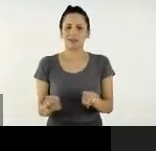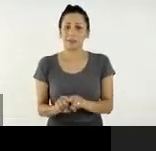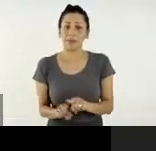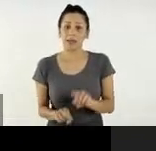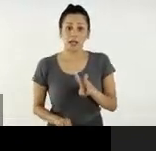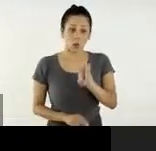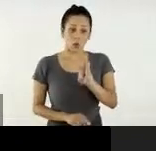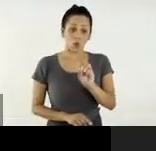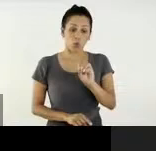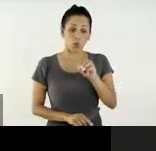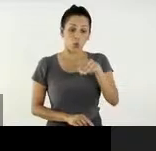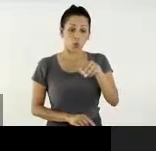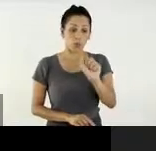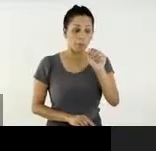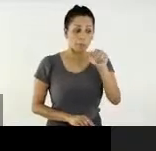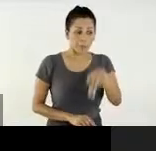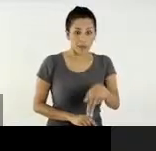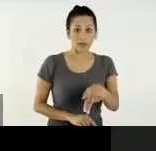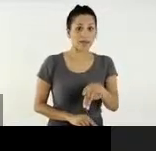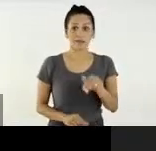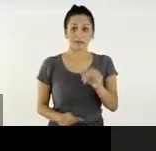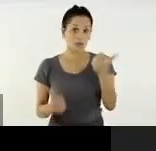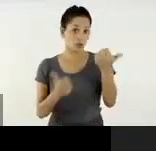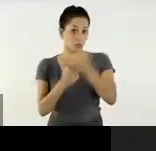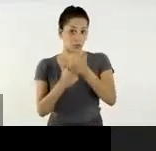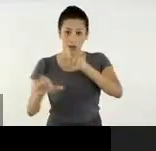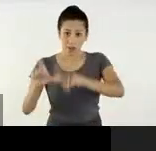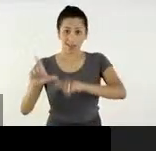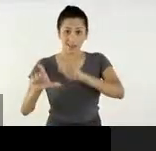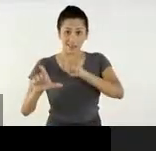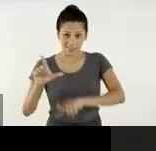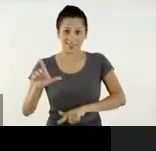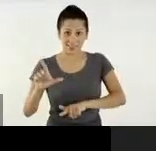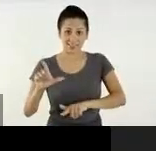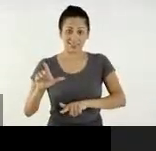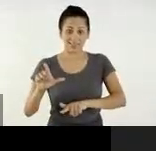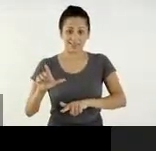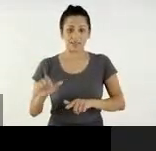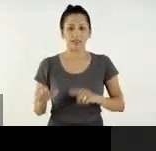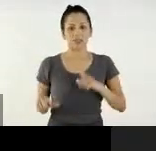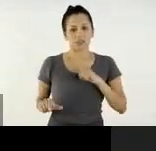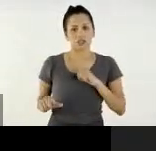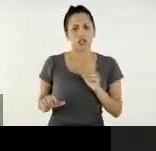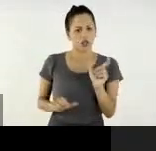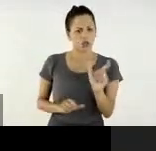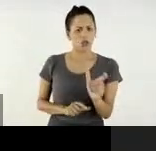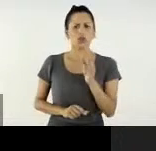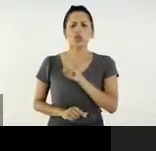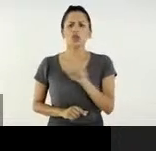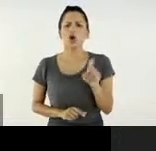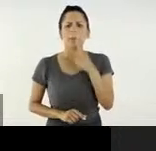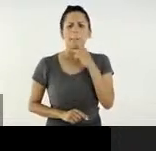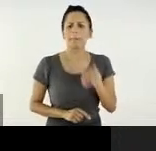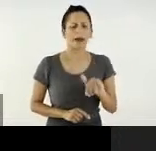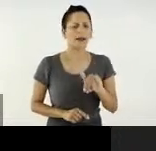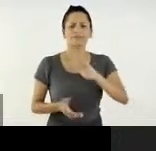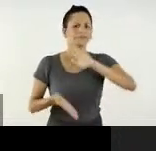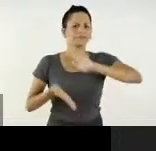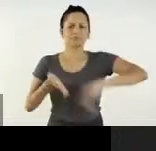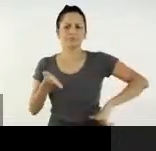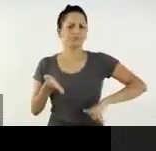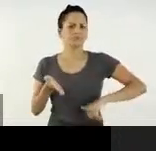herstory. Fathers' surnames were dropped in favor of new taken last names that reflected their